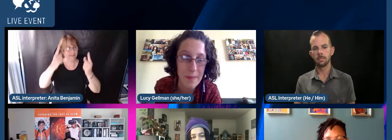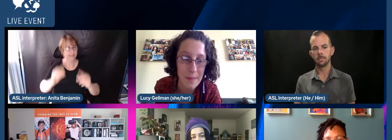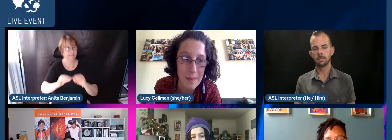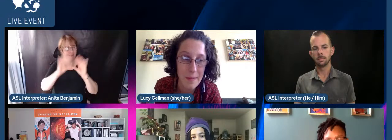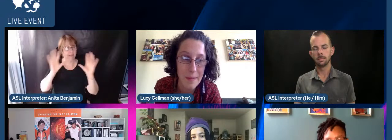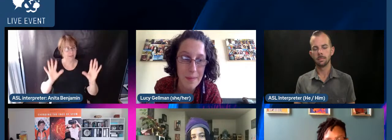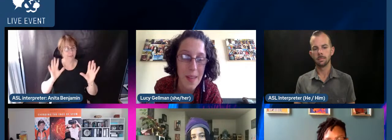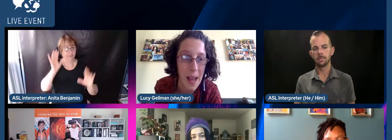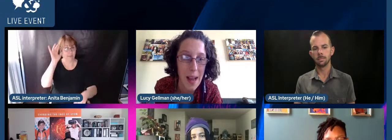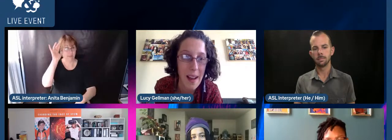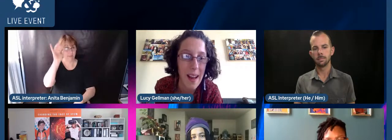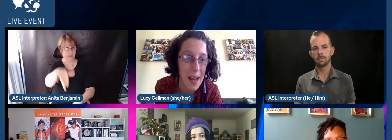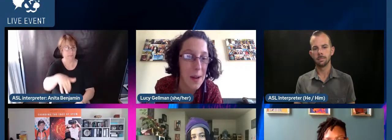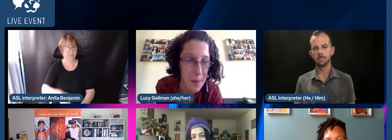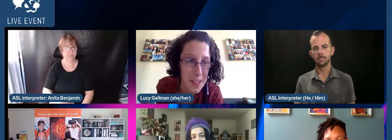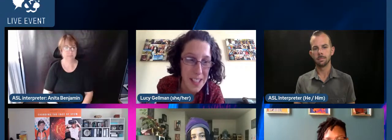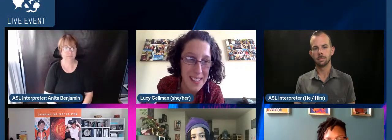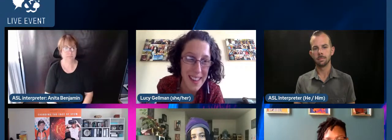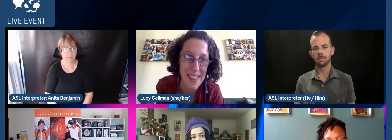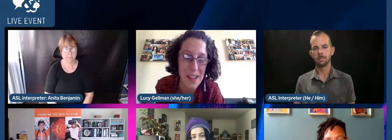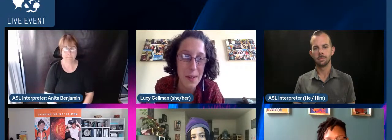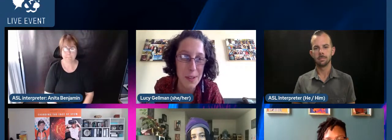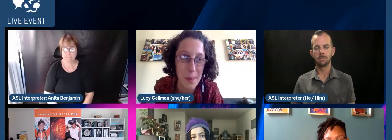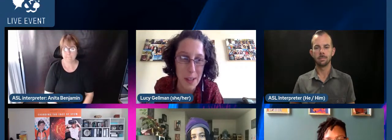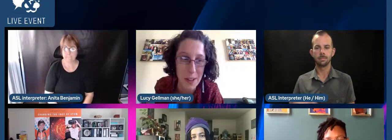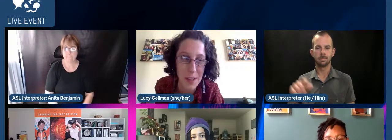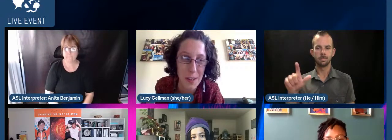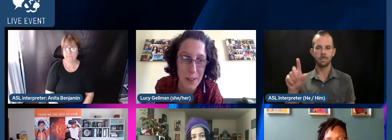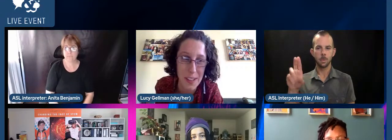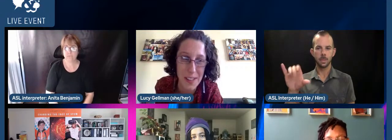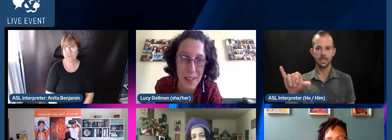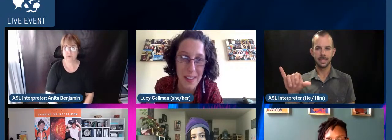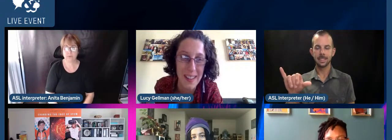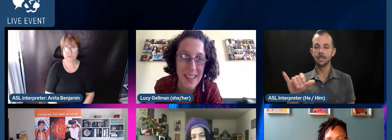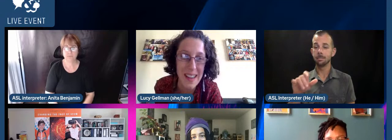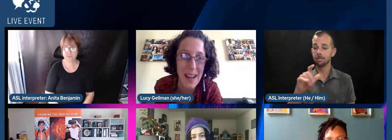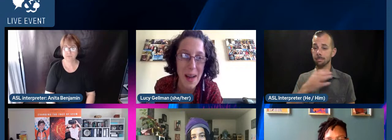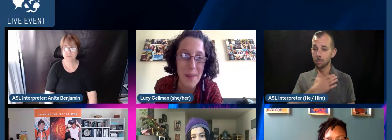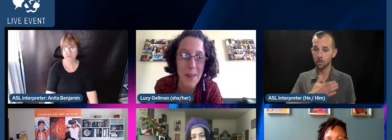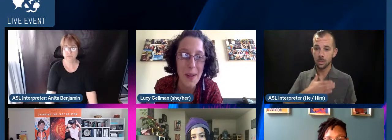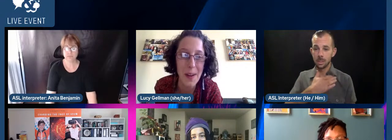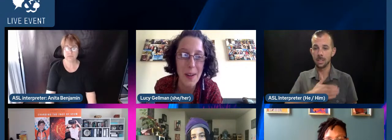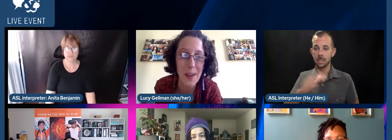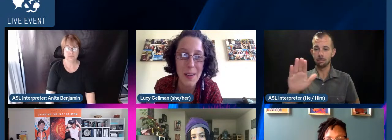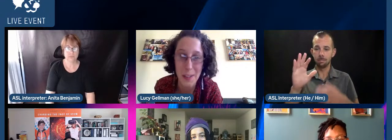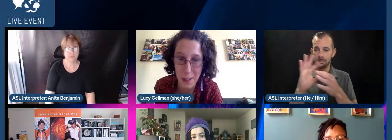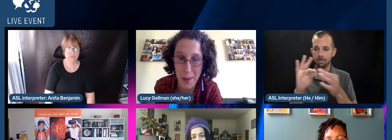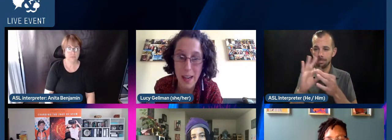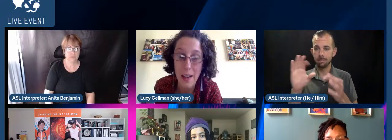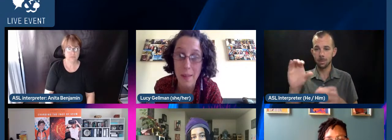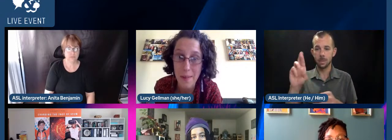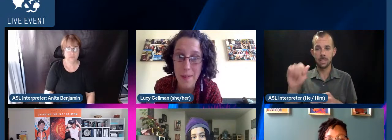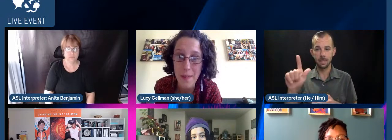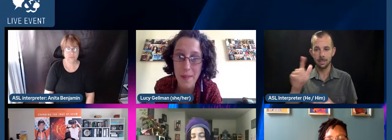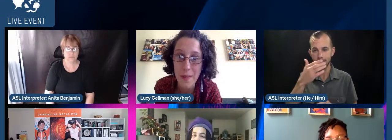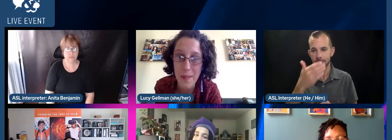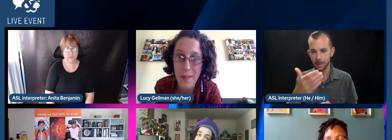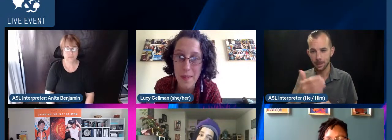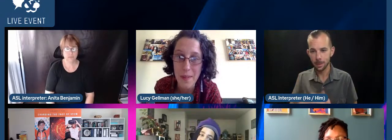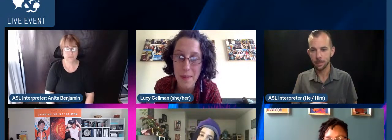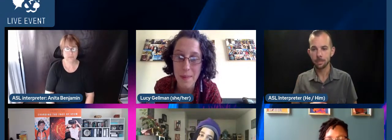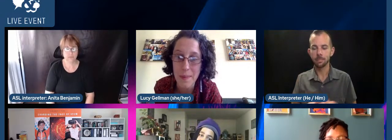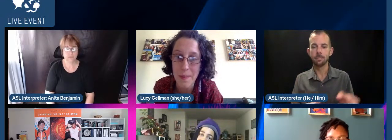So there we go. I appreciate that. Thank you so much, Crystal. I appreciate that too.